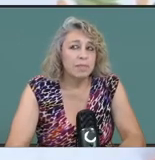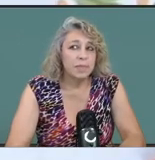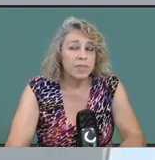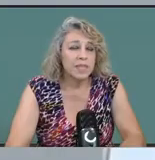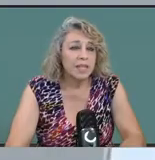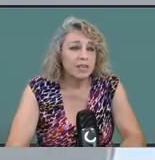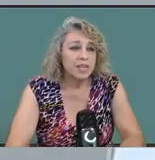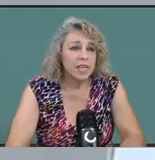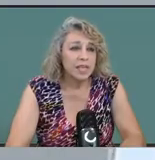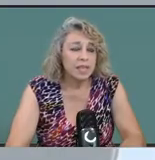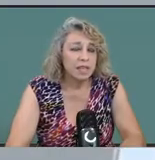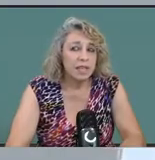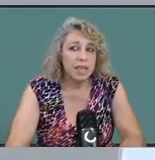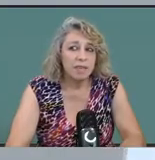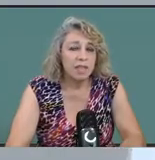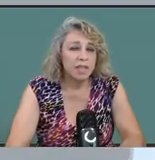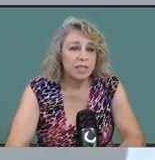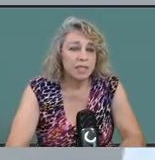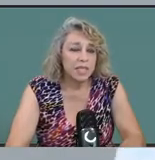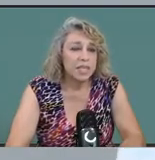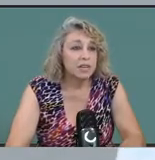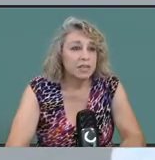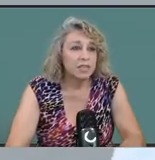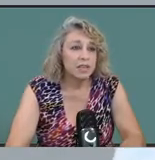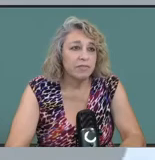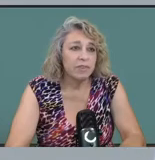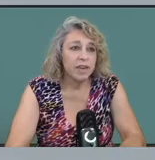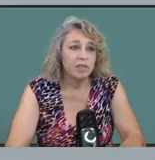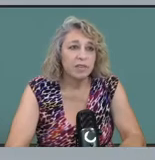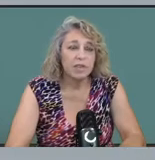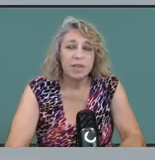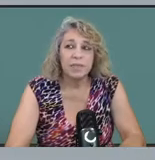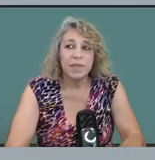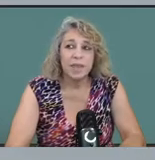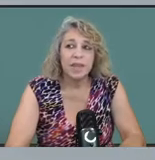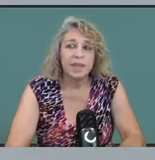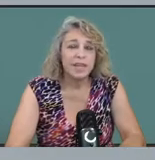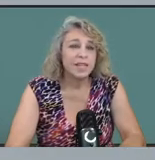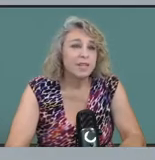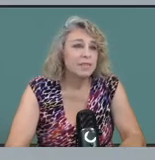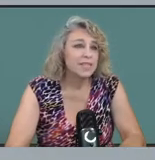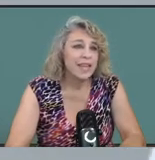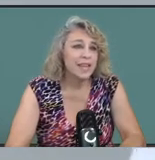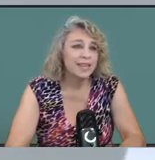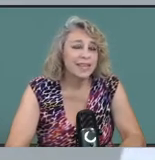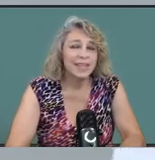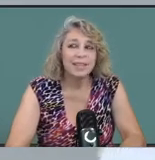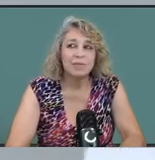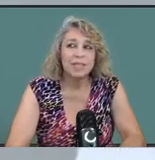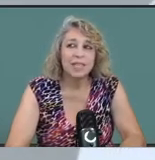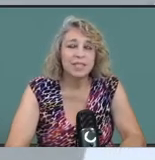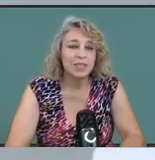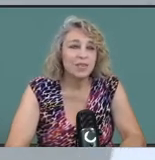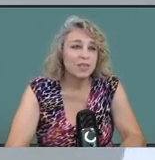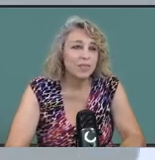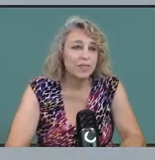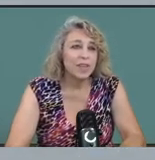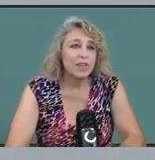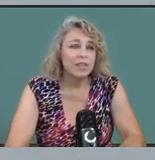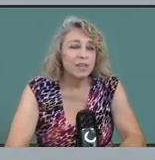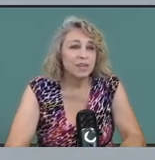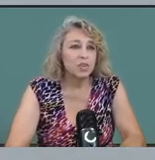study take the volunteers for health and let them stand let them consider